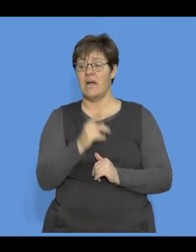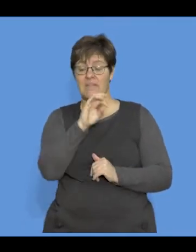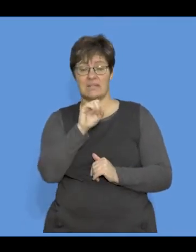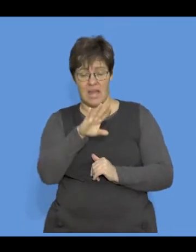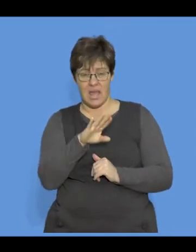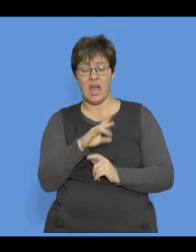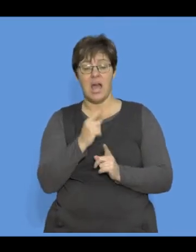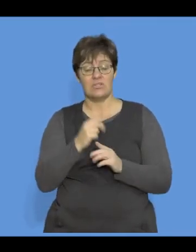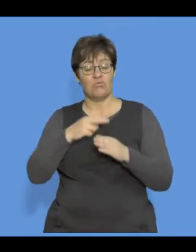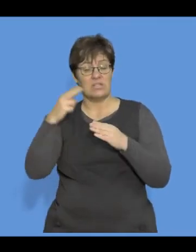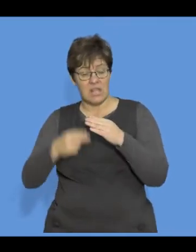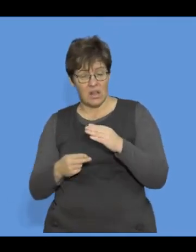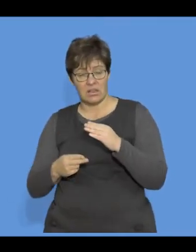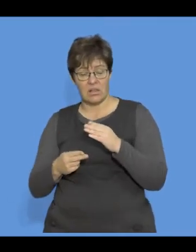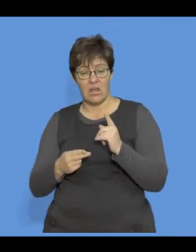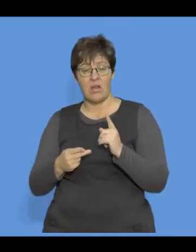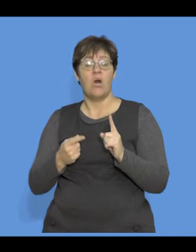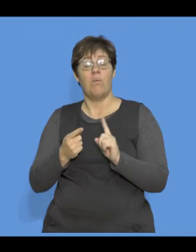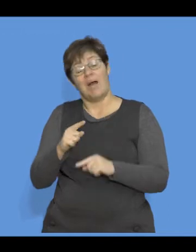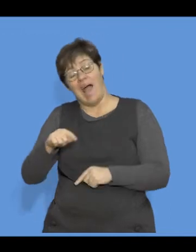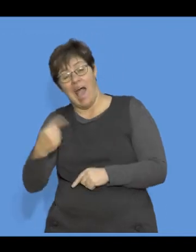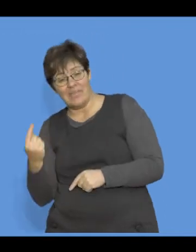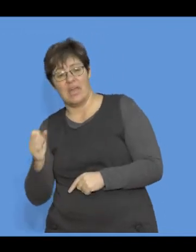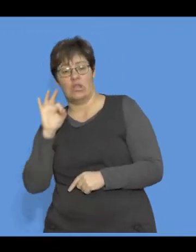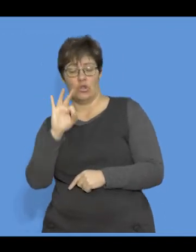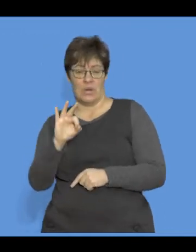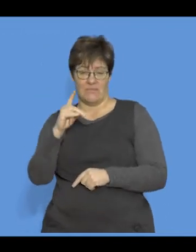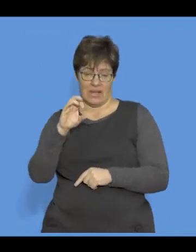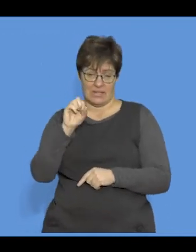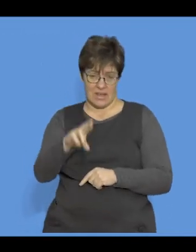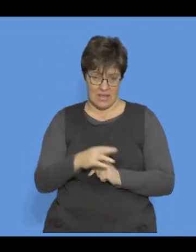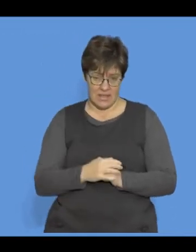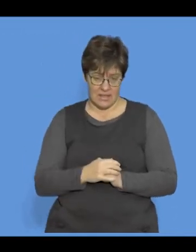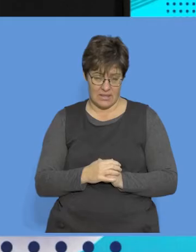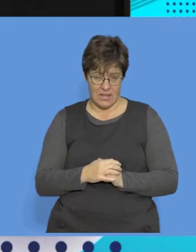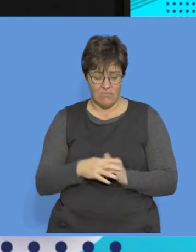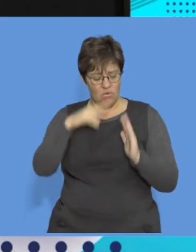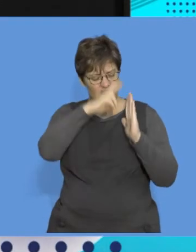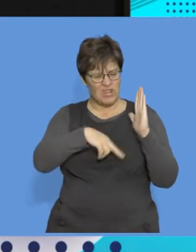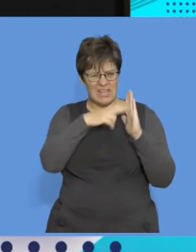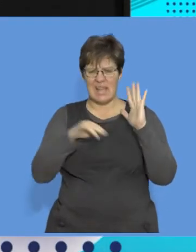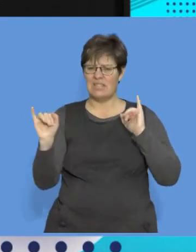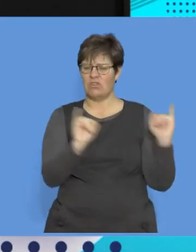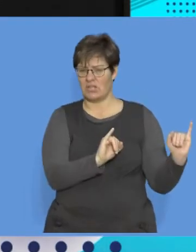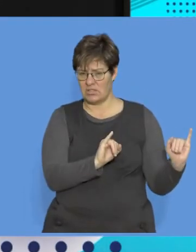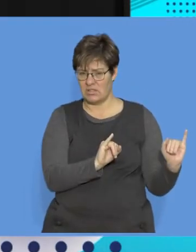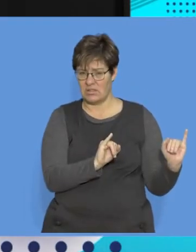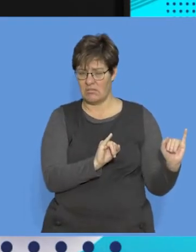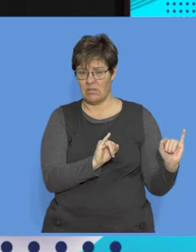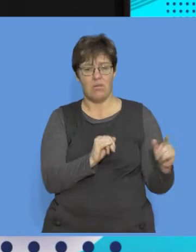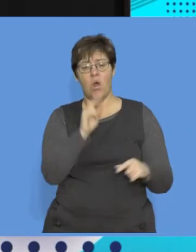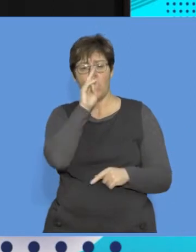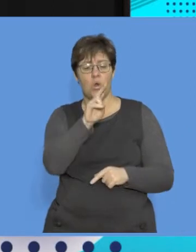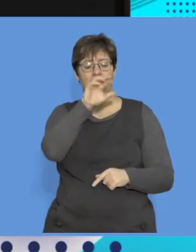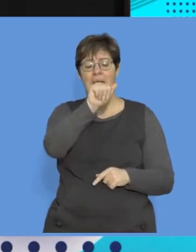3 vectors? Now, what I hope you can see is just by reading that introduction, I don't need to look at A, B, C,